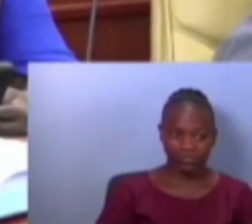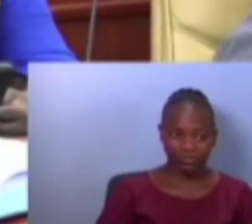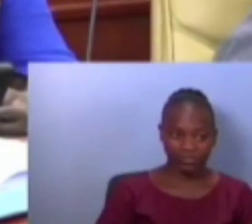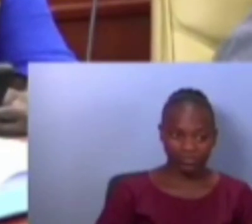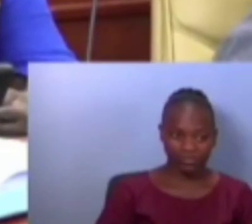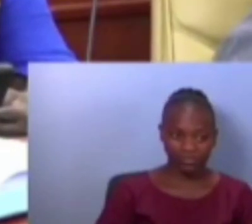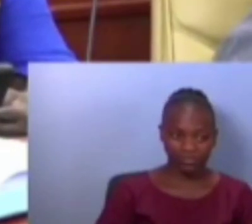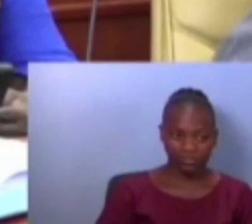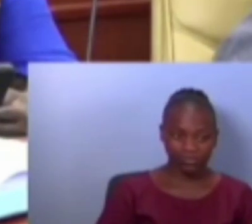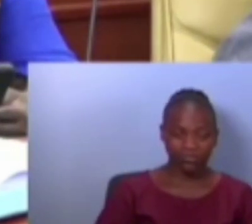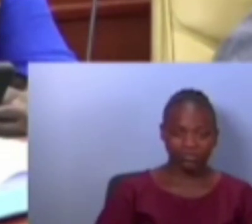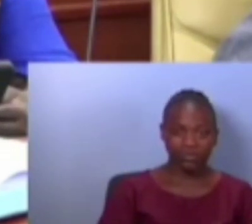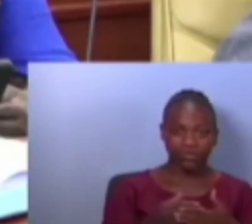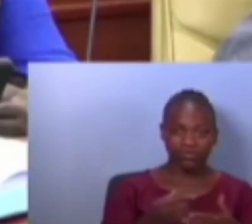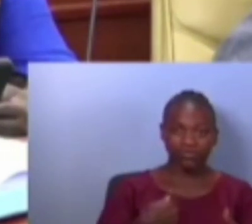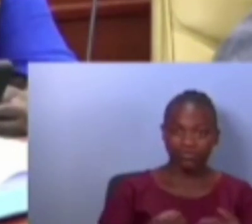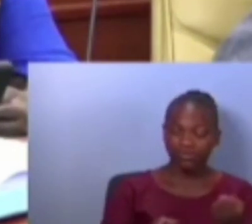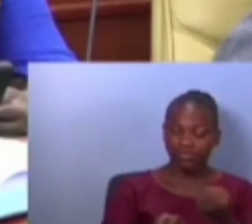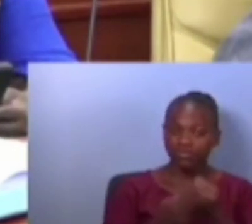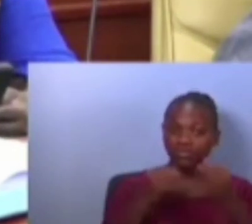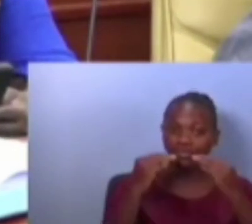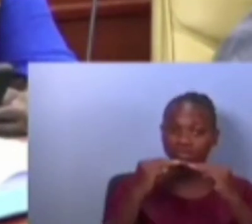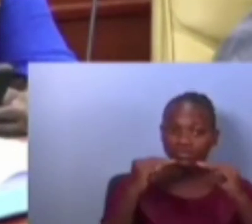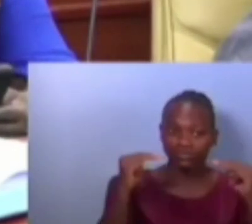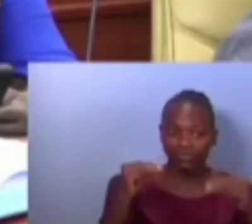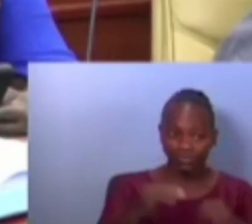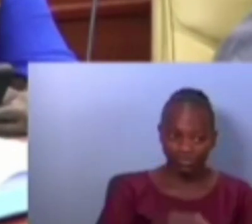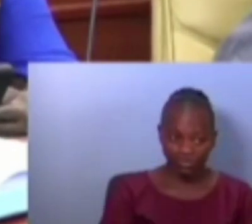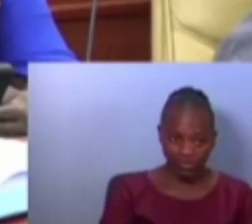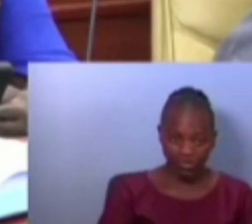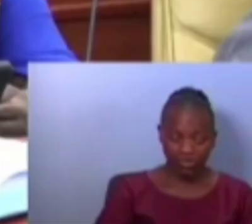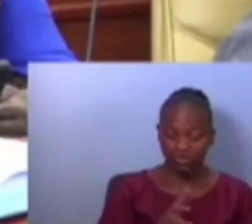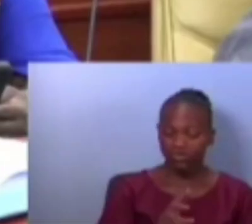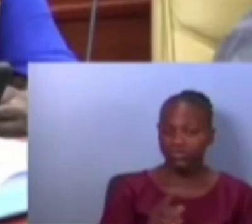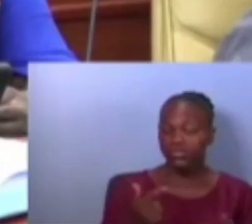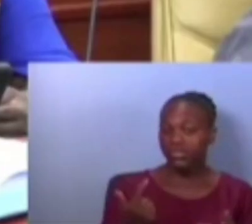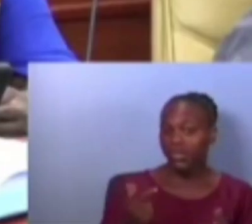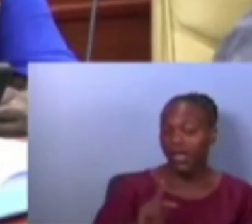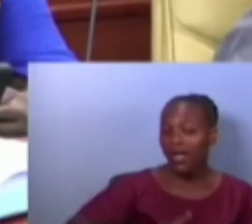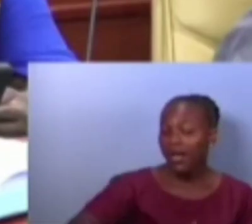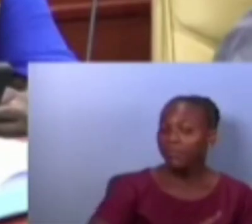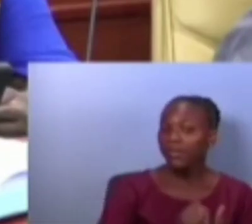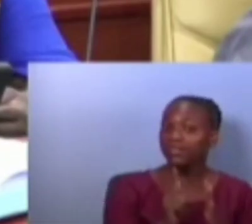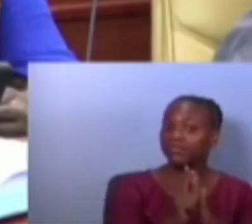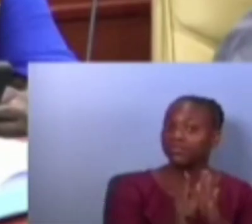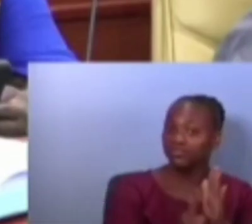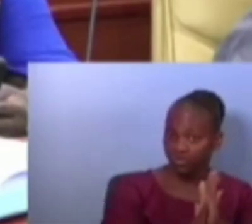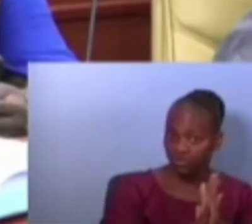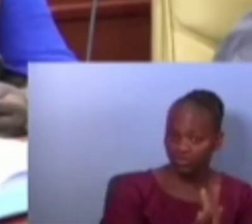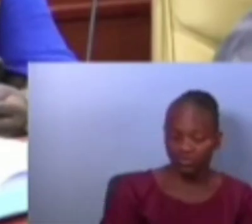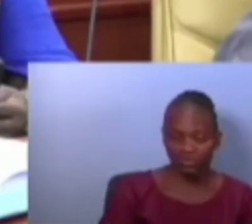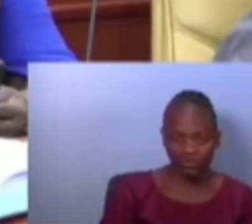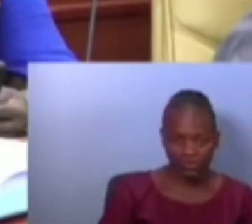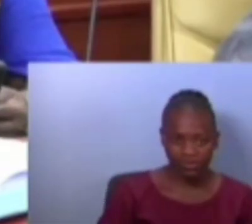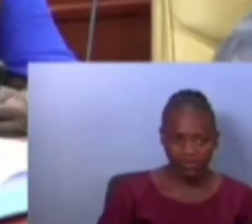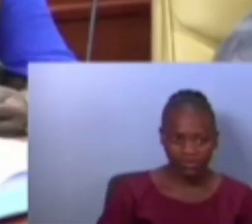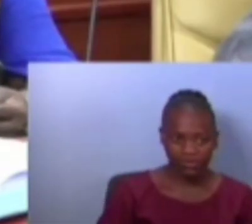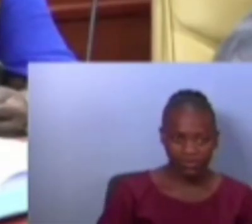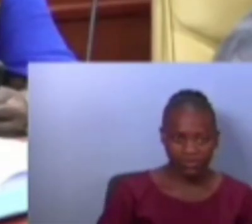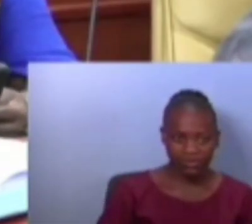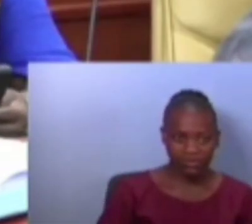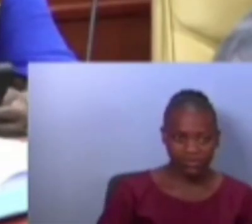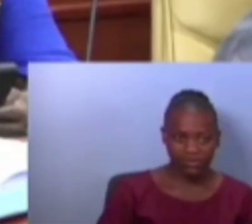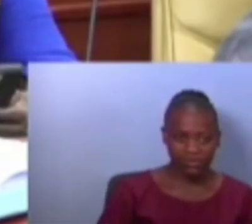before I second this motion, under the rules of this House, which